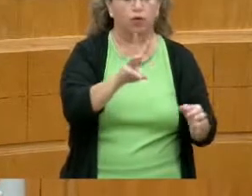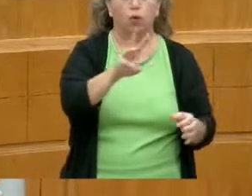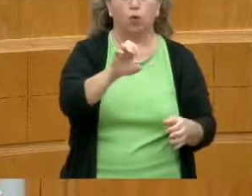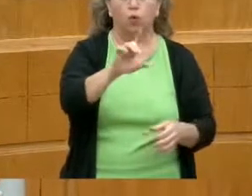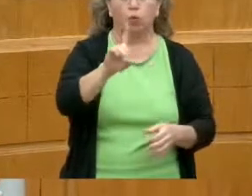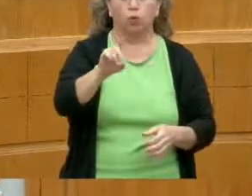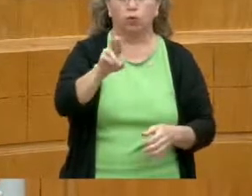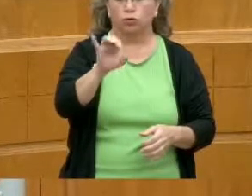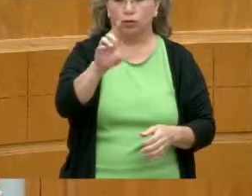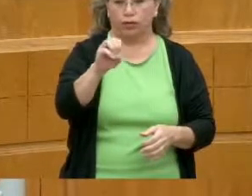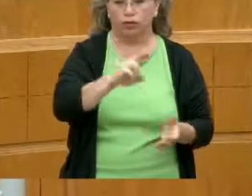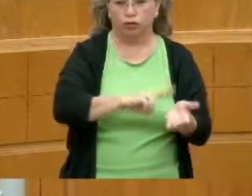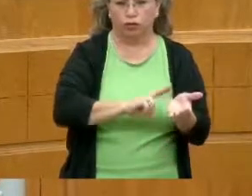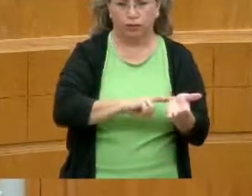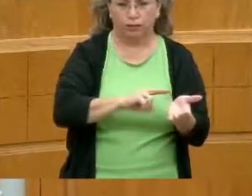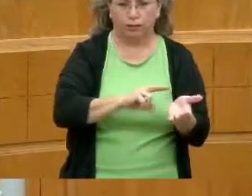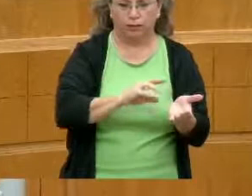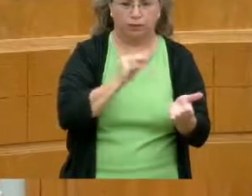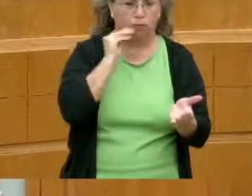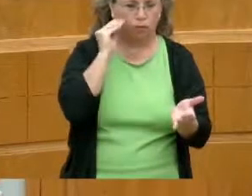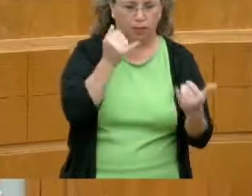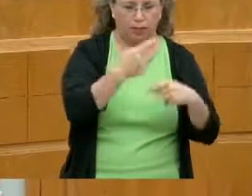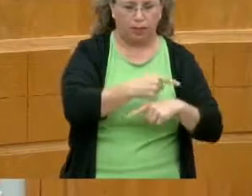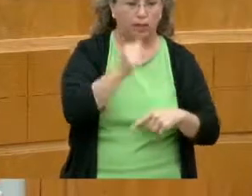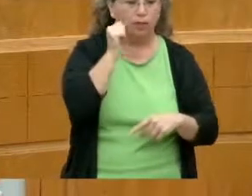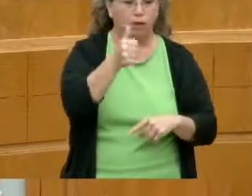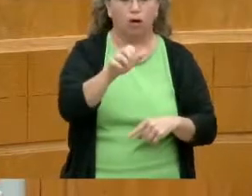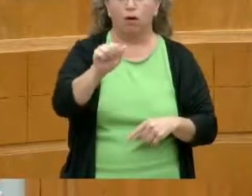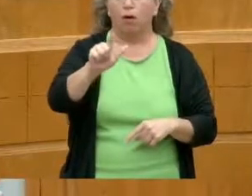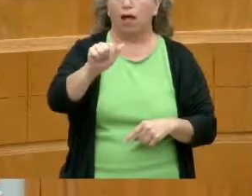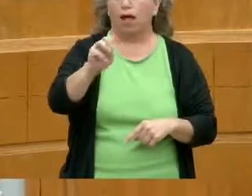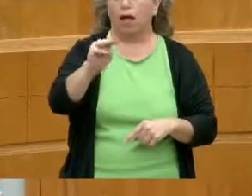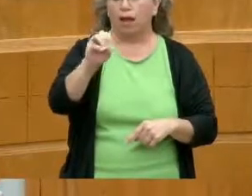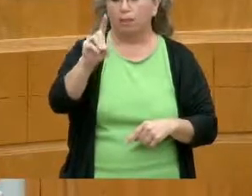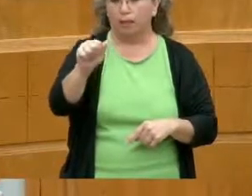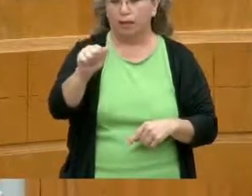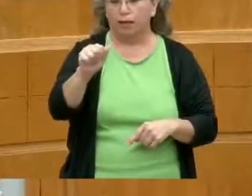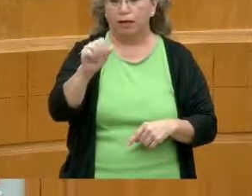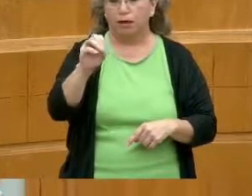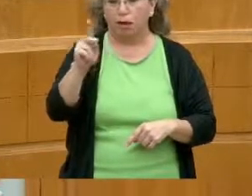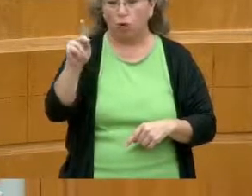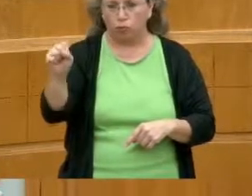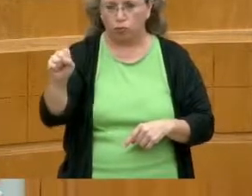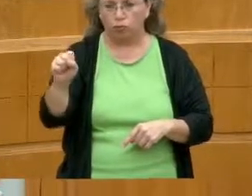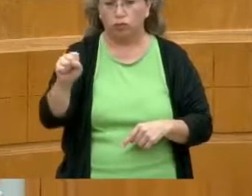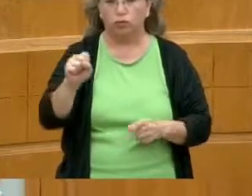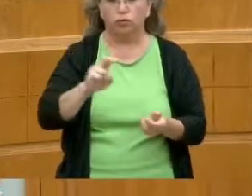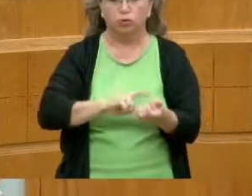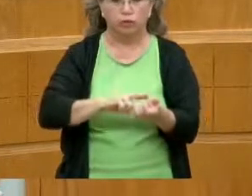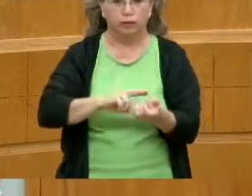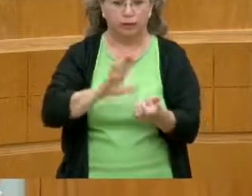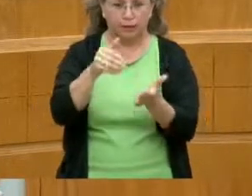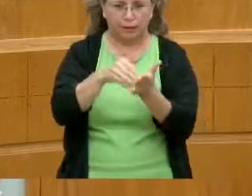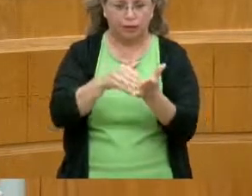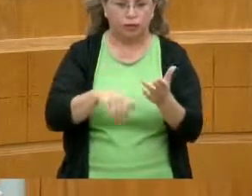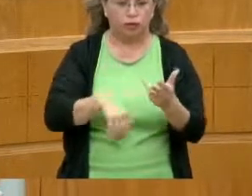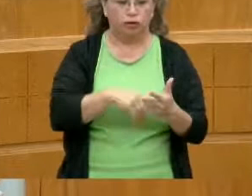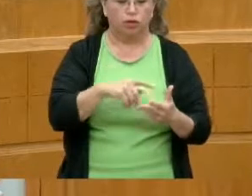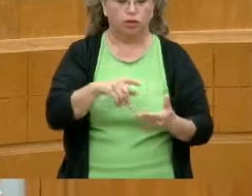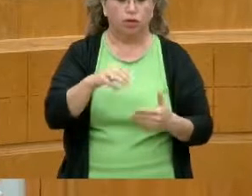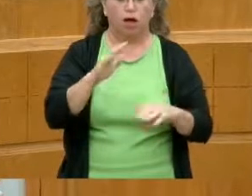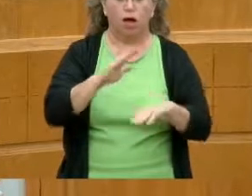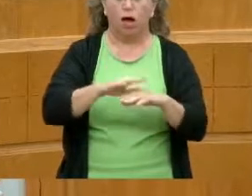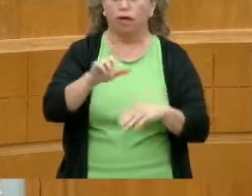Nursing Center today. Tomorrow will be Alameda Oaks Nursing and Rehab Center. And then the 20th will